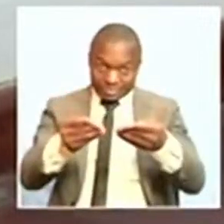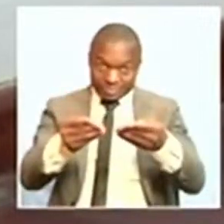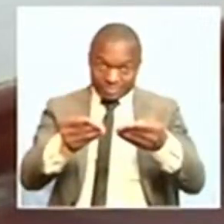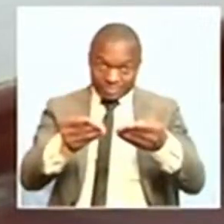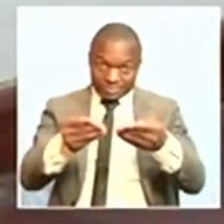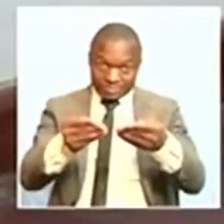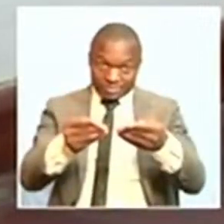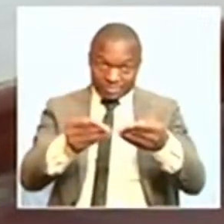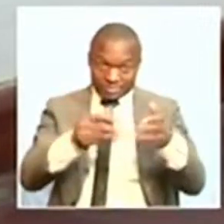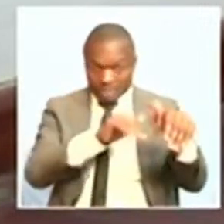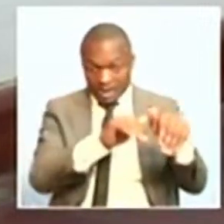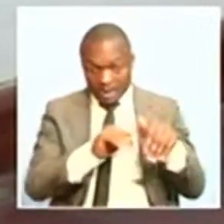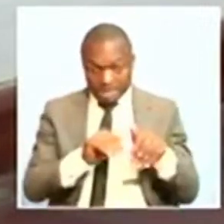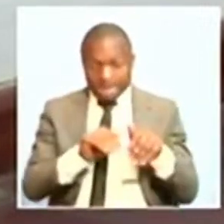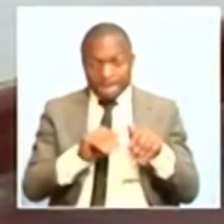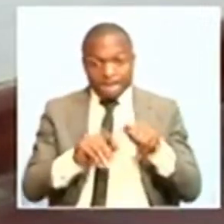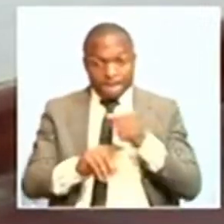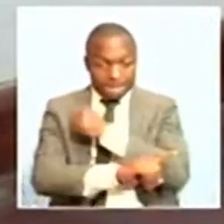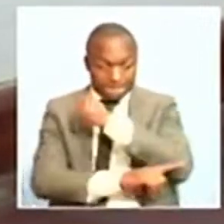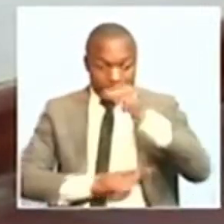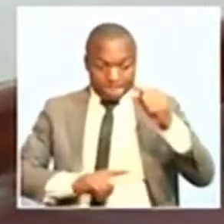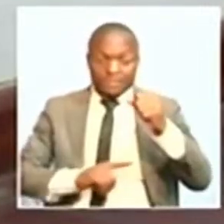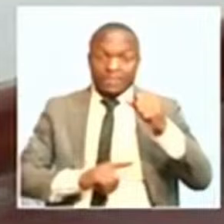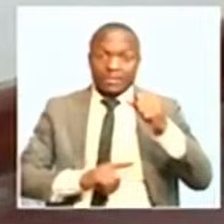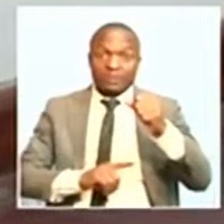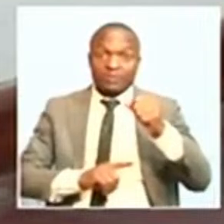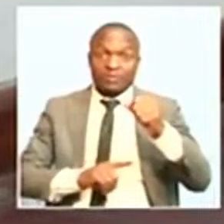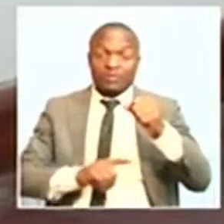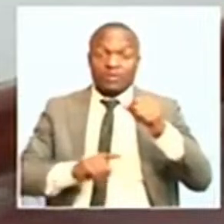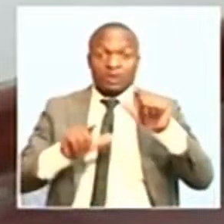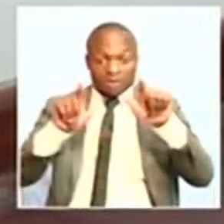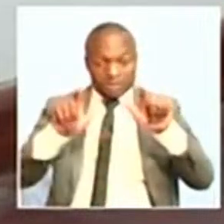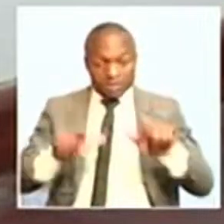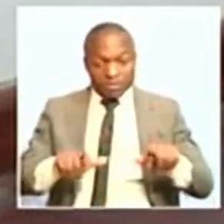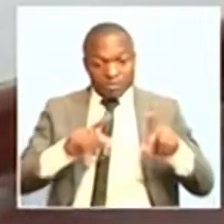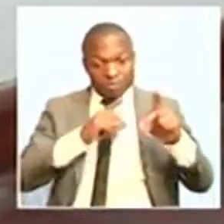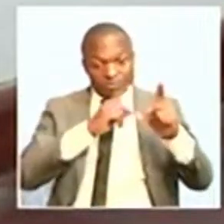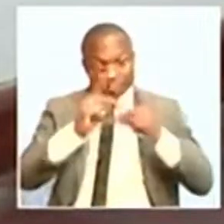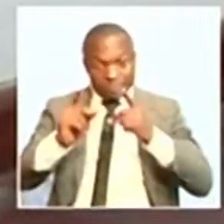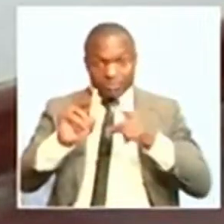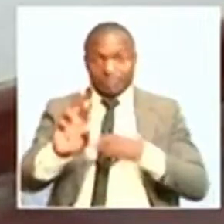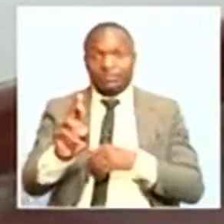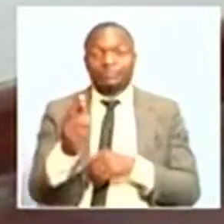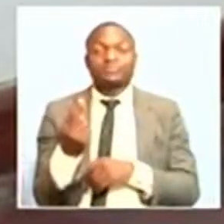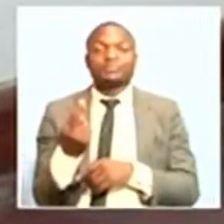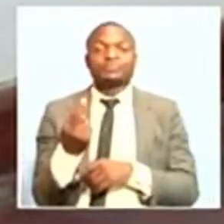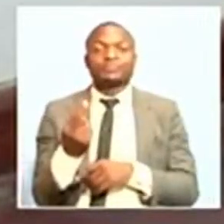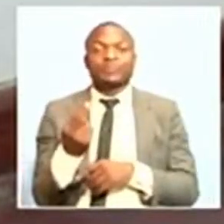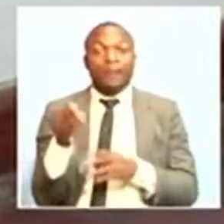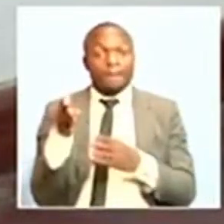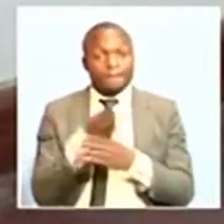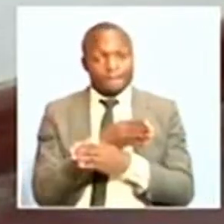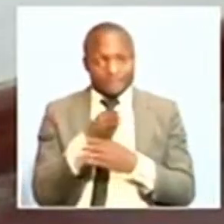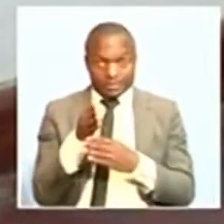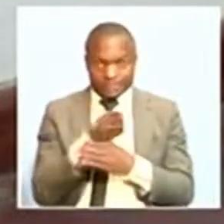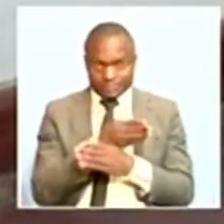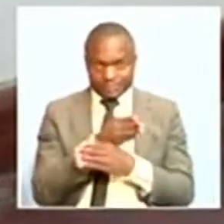for a penalty arising from an underestimation of a provisional return. So as businesses